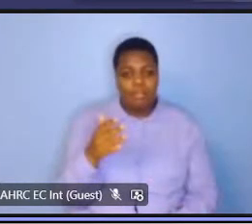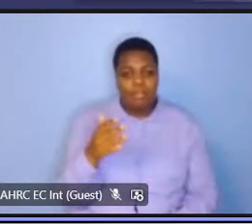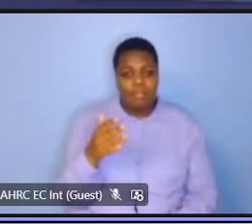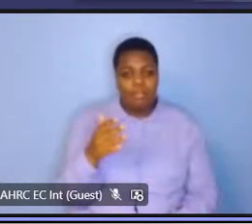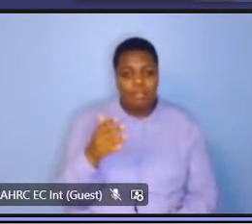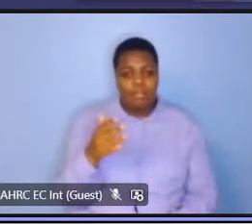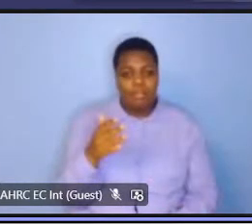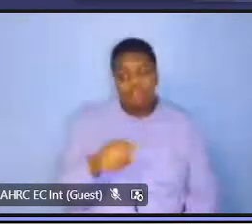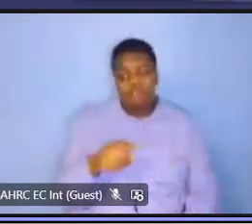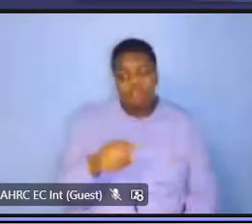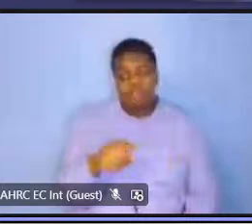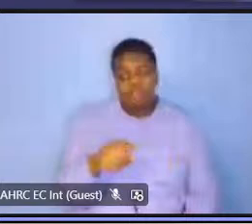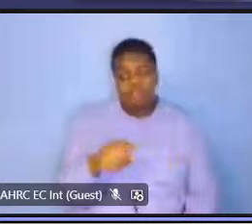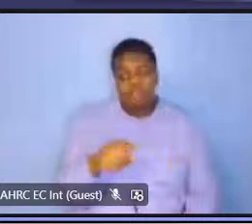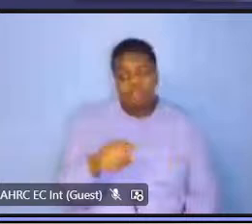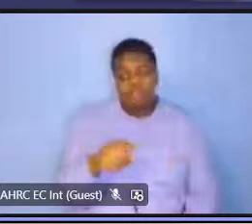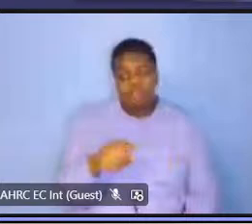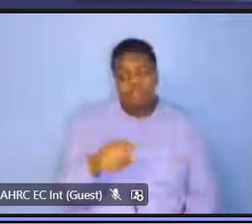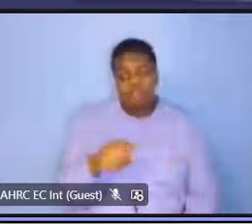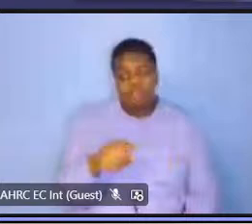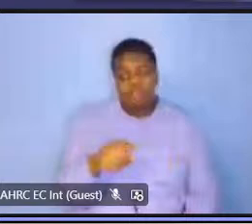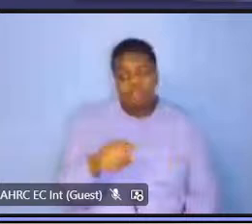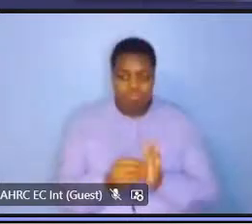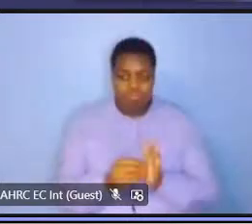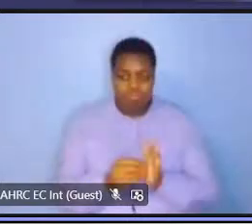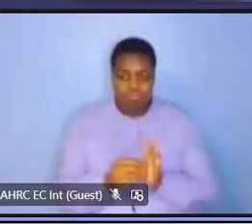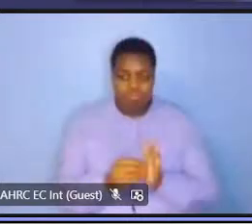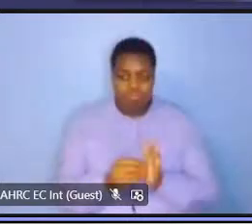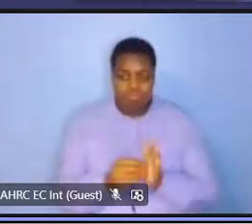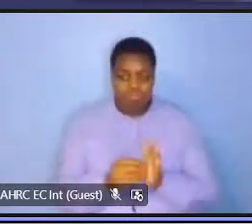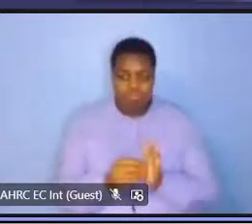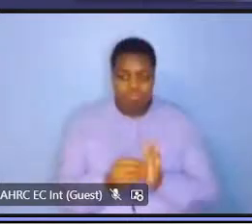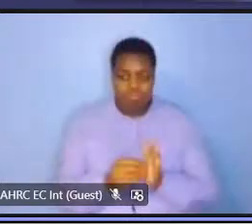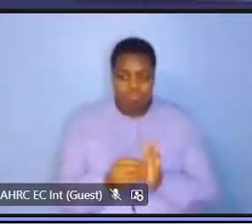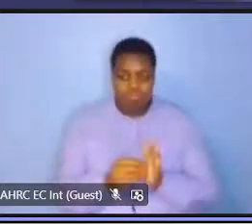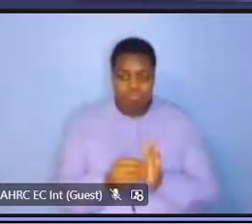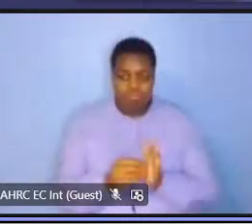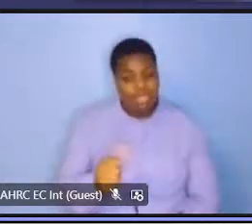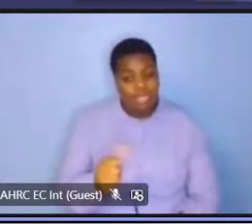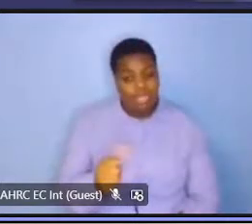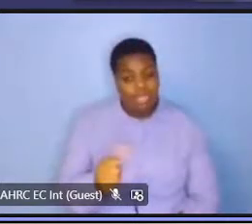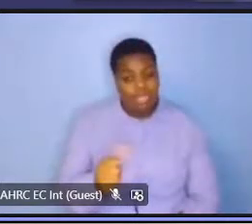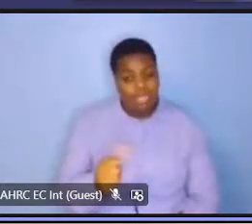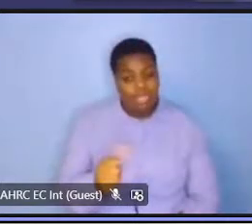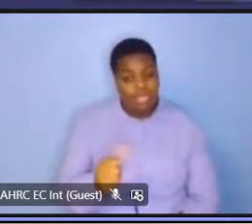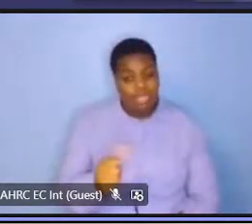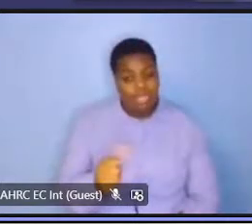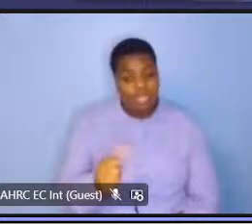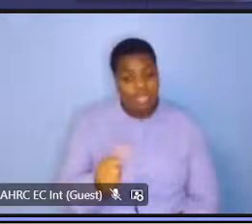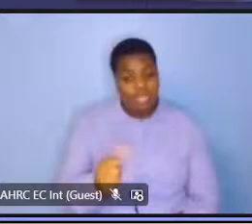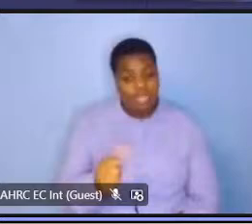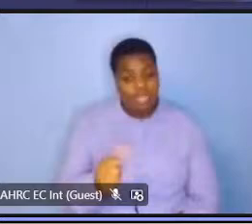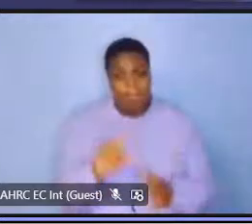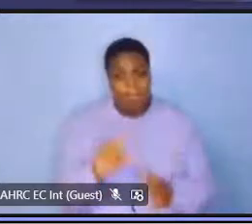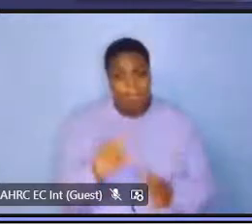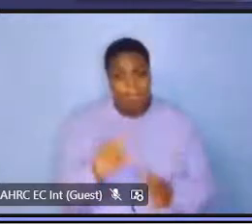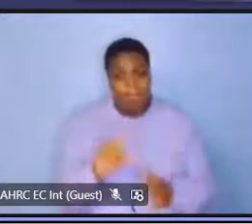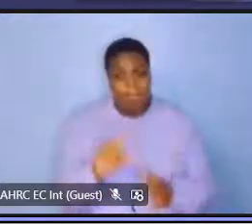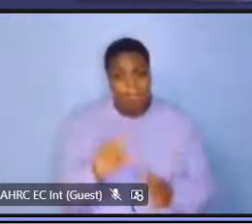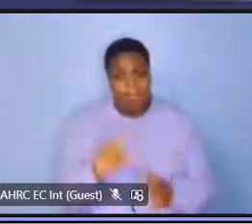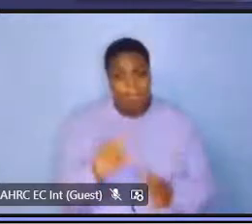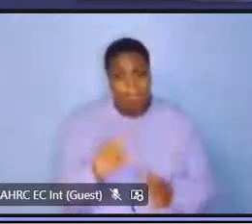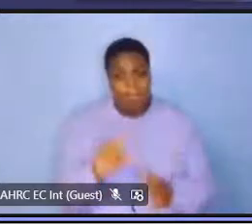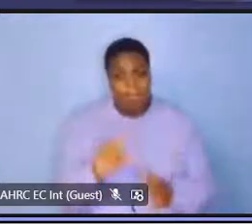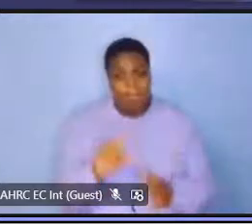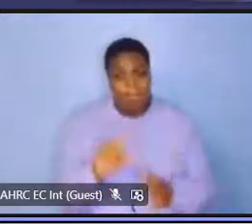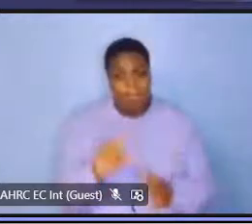of the learners. And very importantly, what we need to keep in mind when dealing with